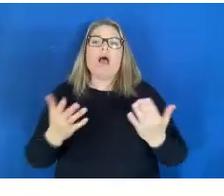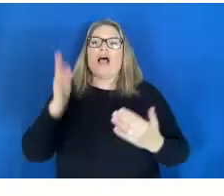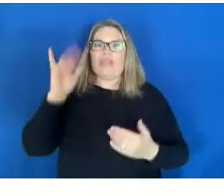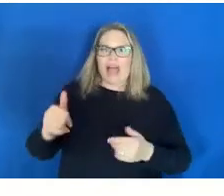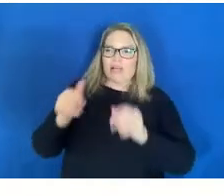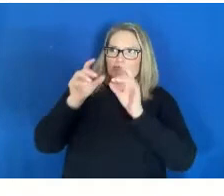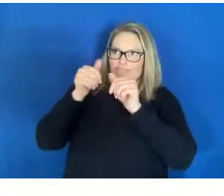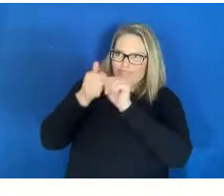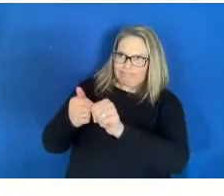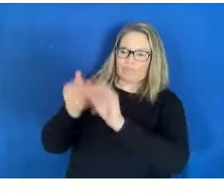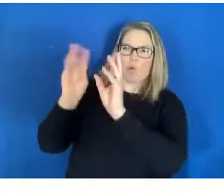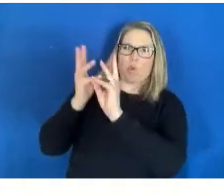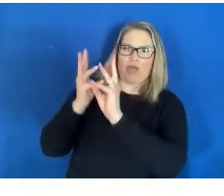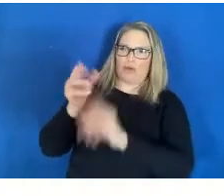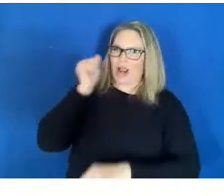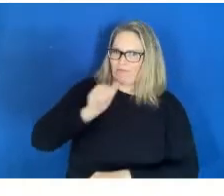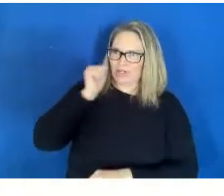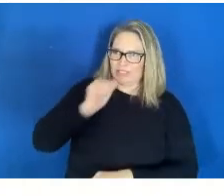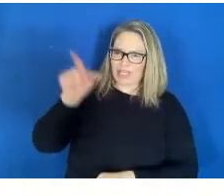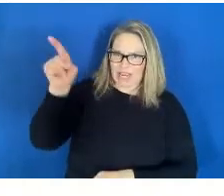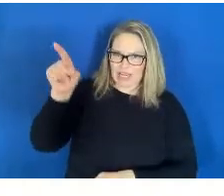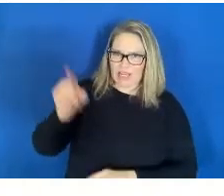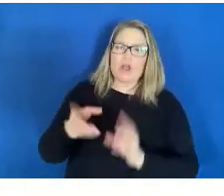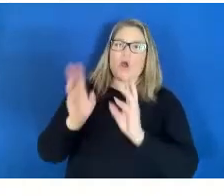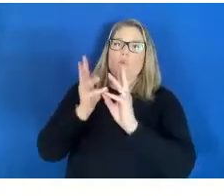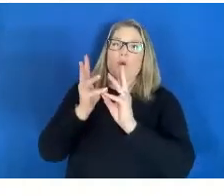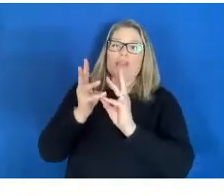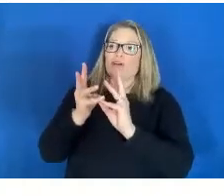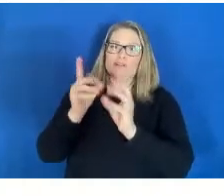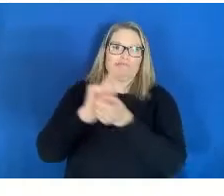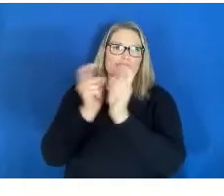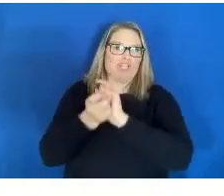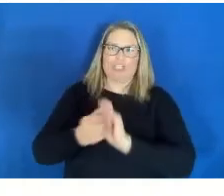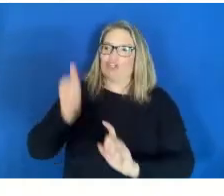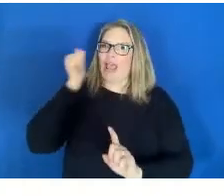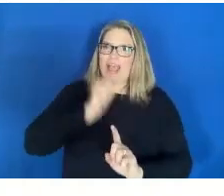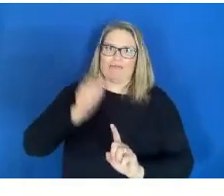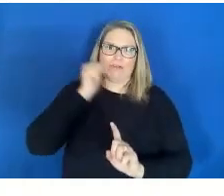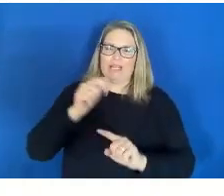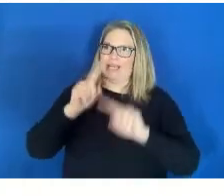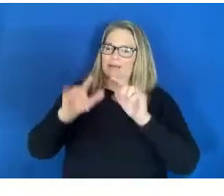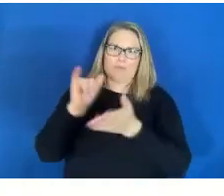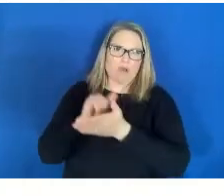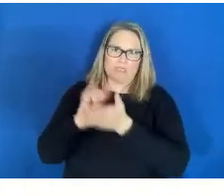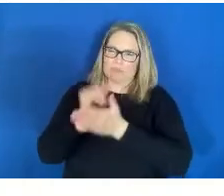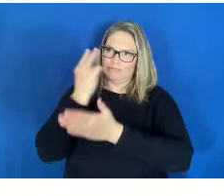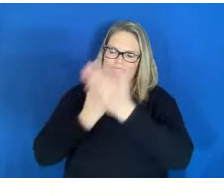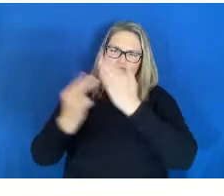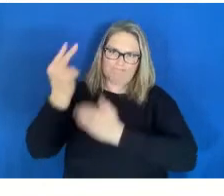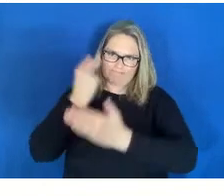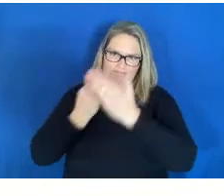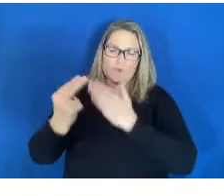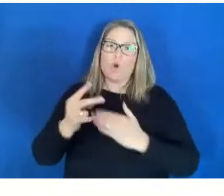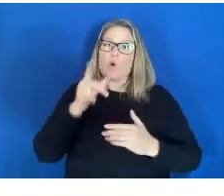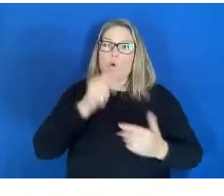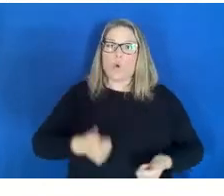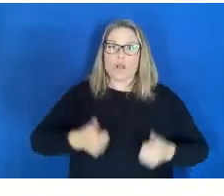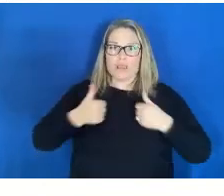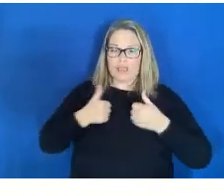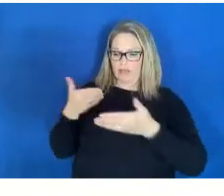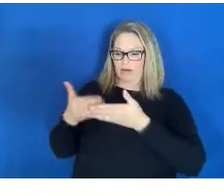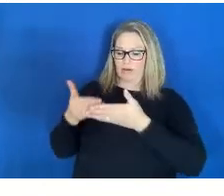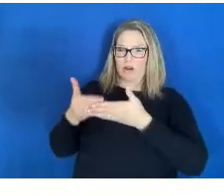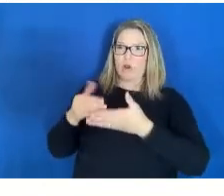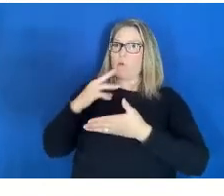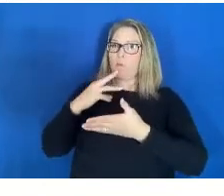weather, and weather forecasts can change quickly. New Brunswickers living along a watercourse should